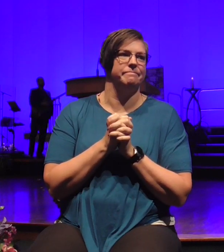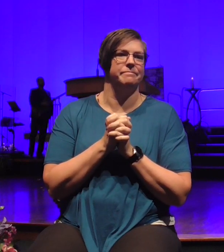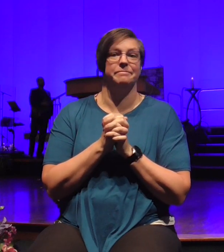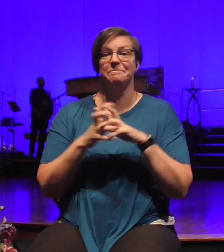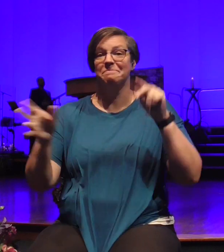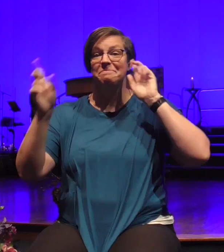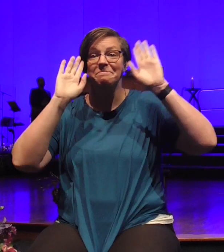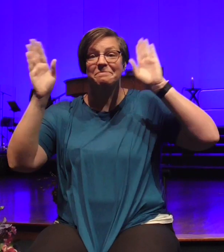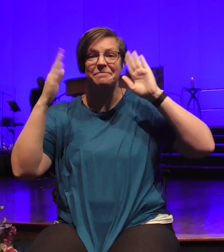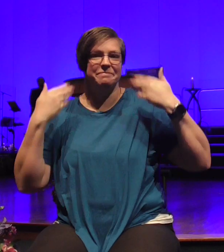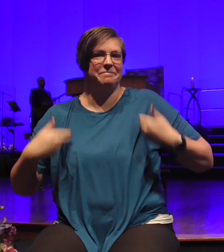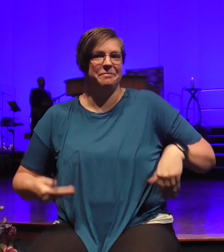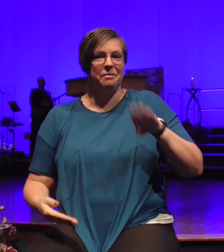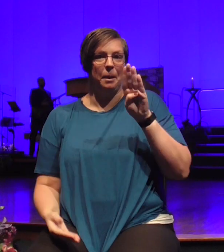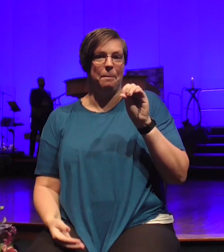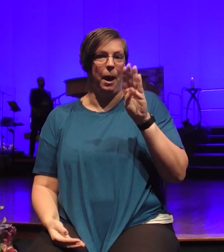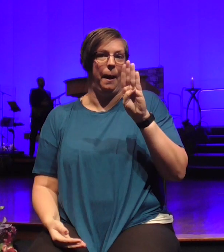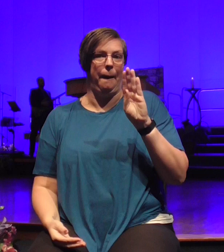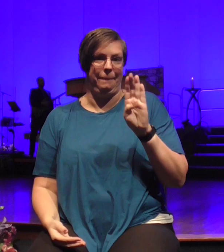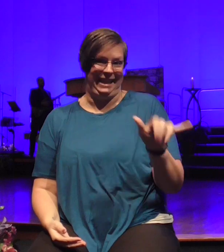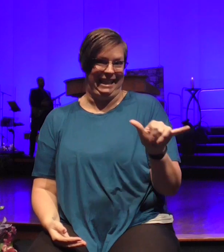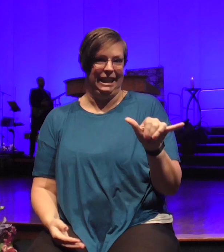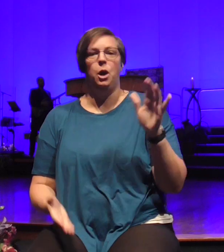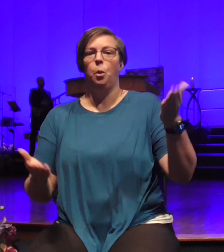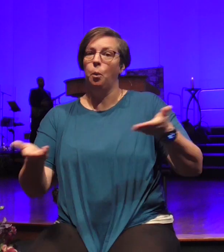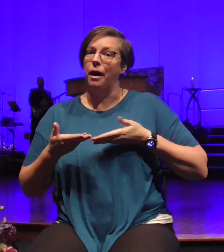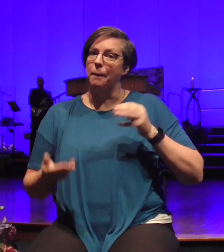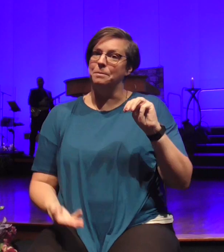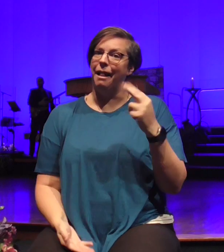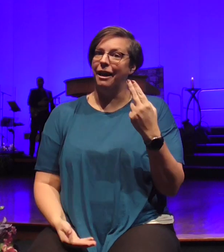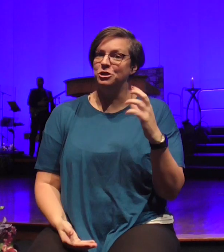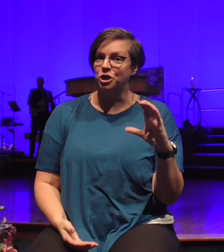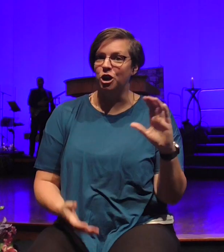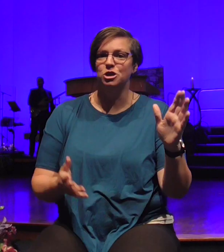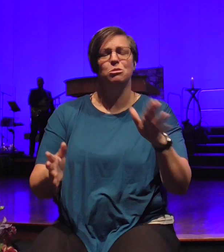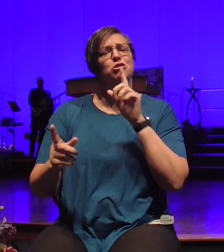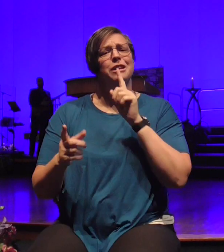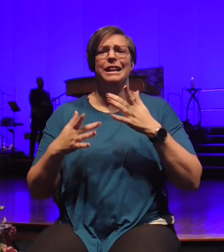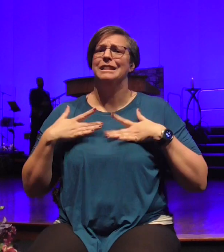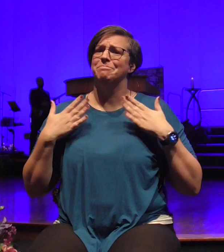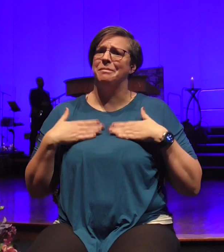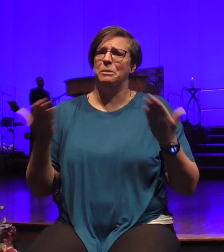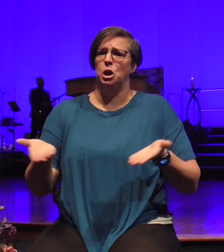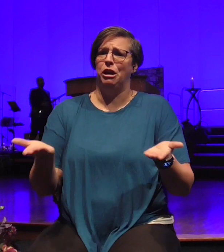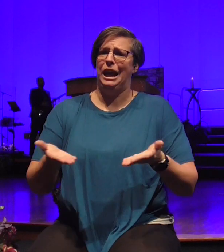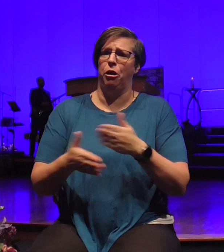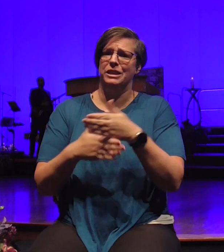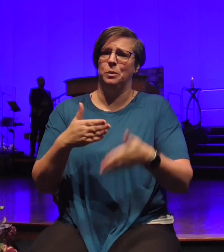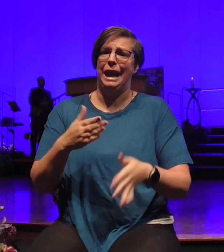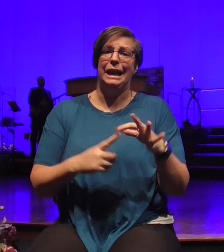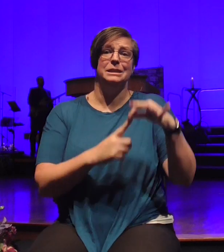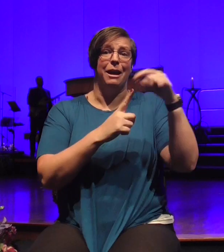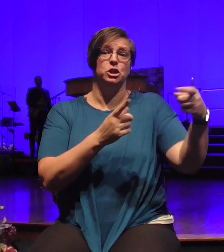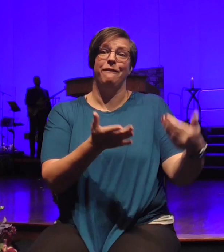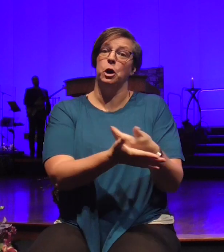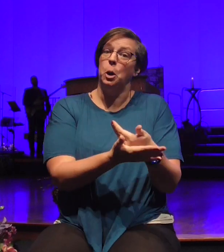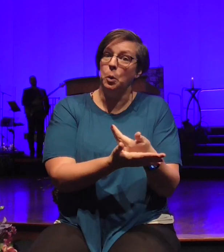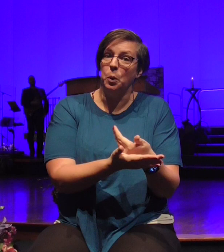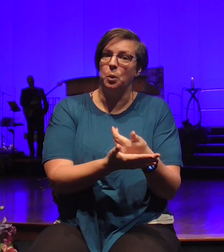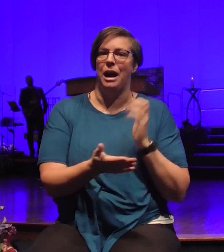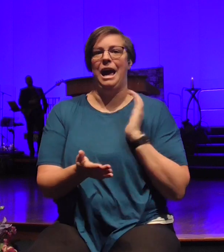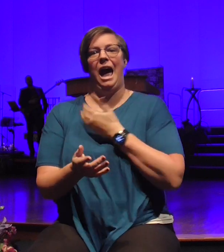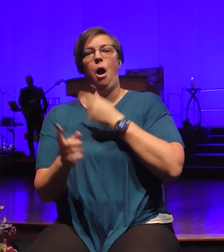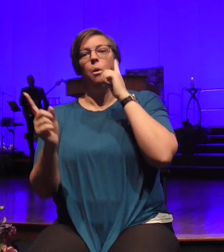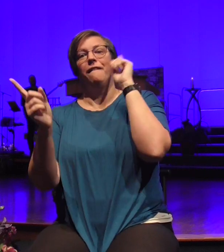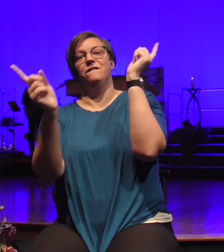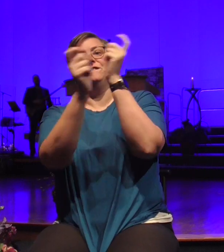Hey everybody, my name is Bobby. Welcome to Mile High Church. We're so glad that you're with us this weekend, especially if you're new. Our vision is